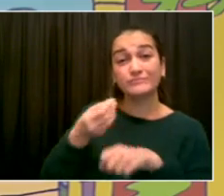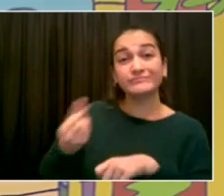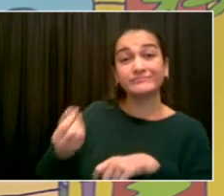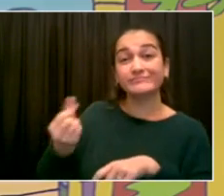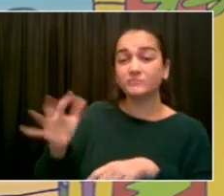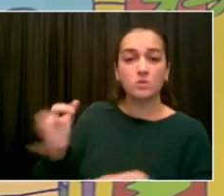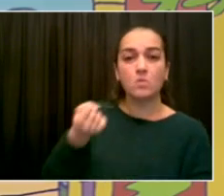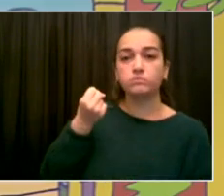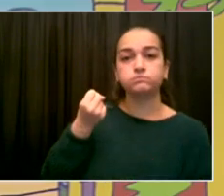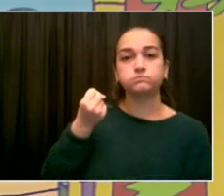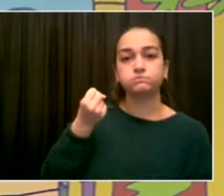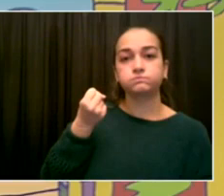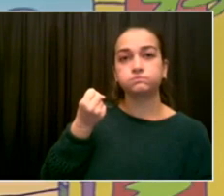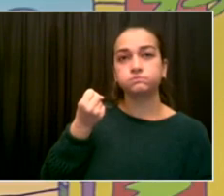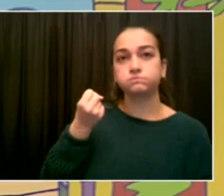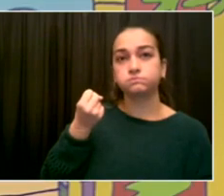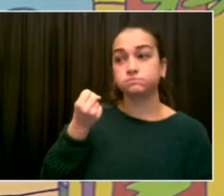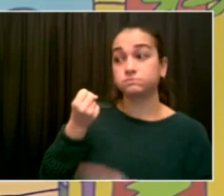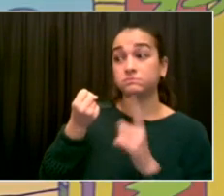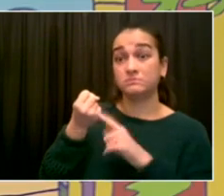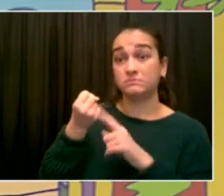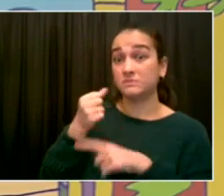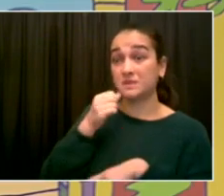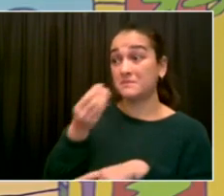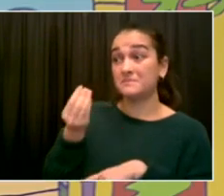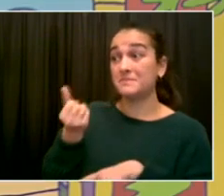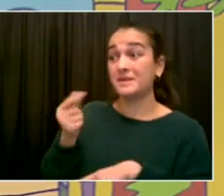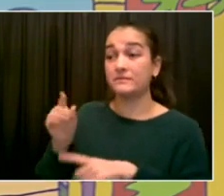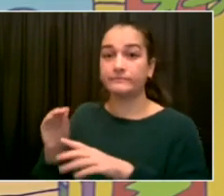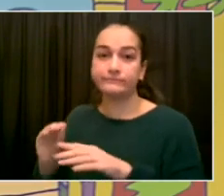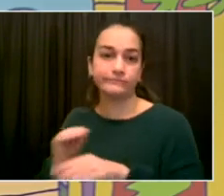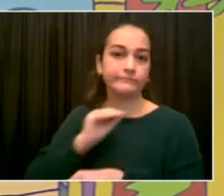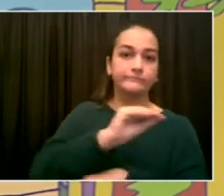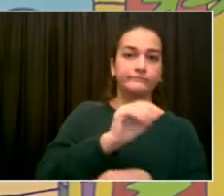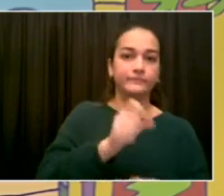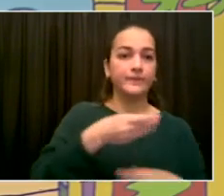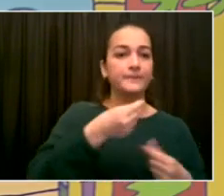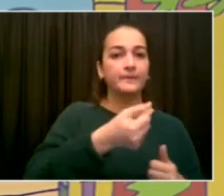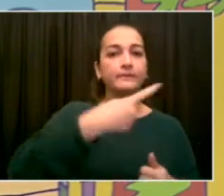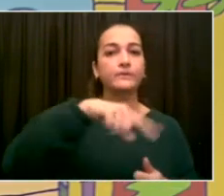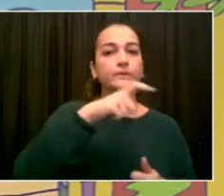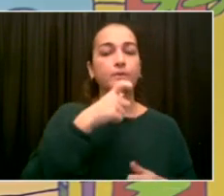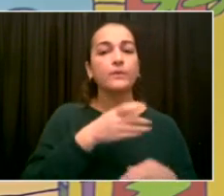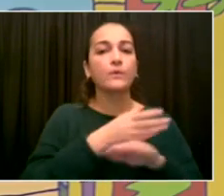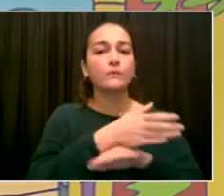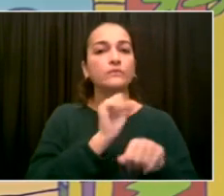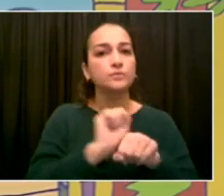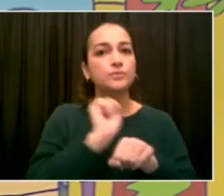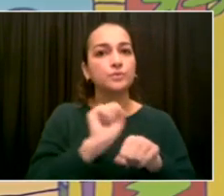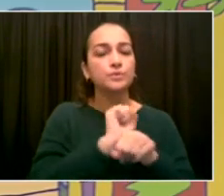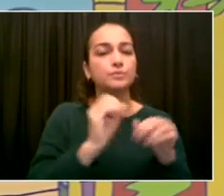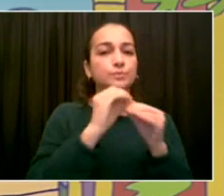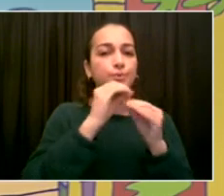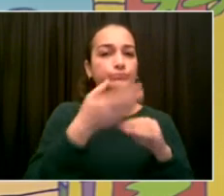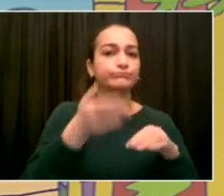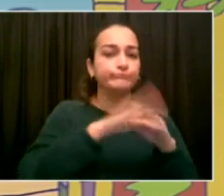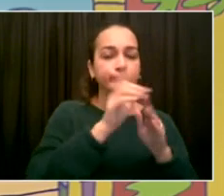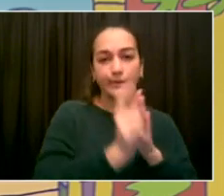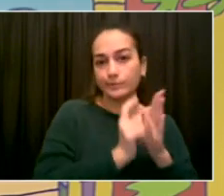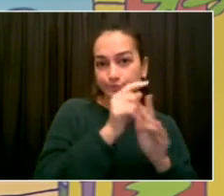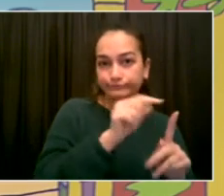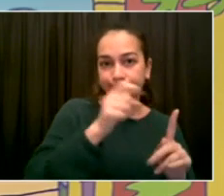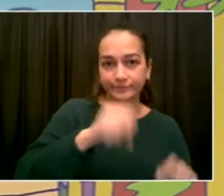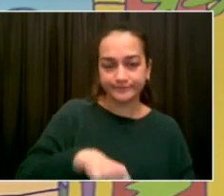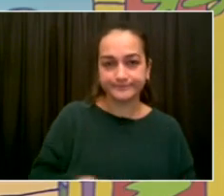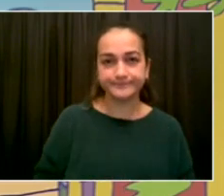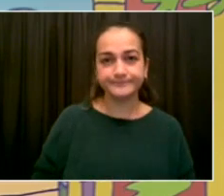commissioners has been absolutely confident that they can make the adjustments. And every one of the commissioners has adamantly wanted us to move forward with a